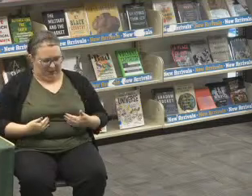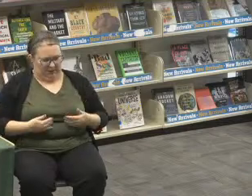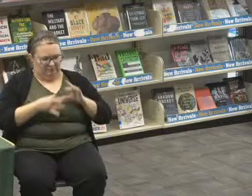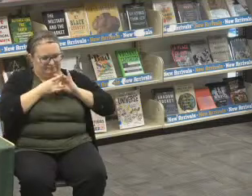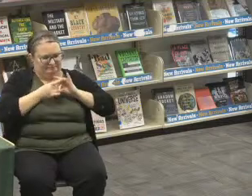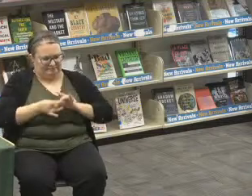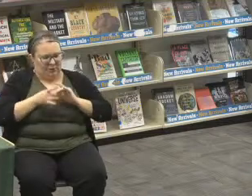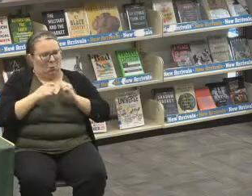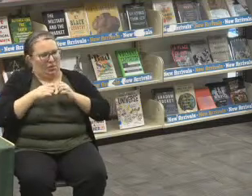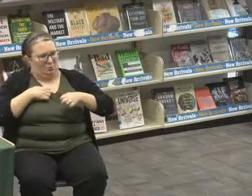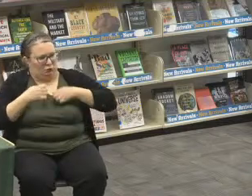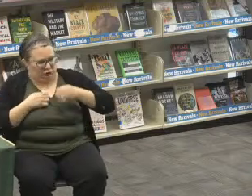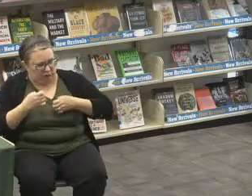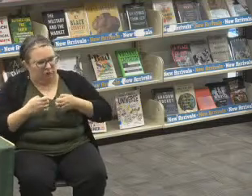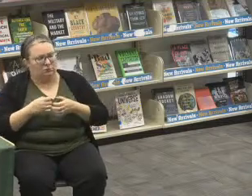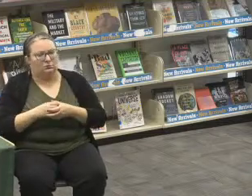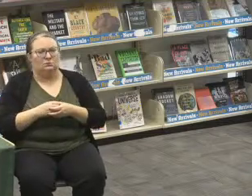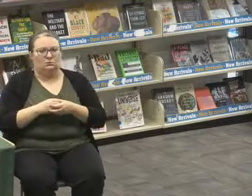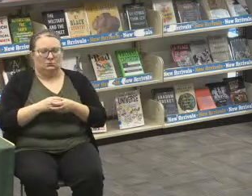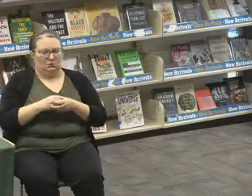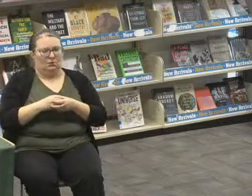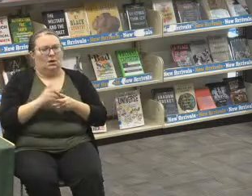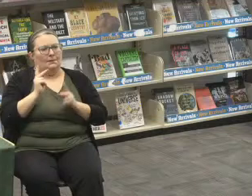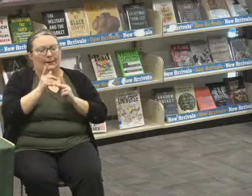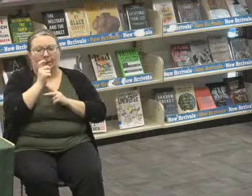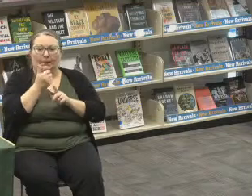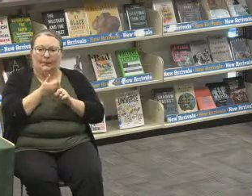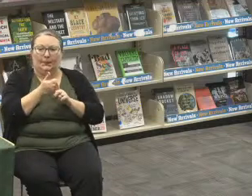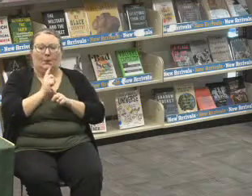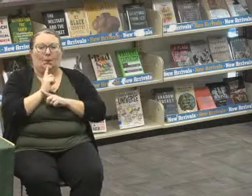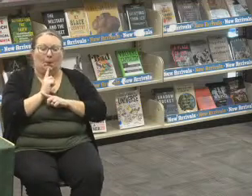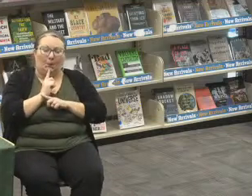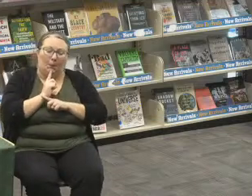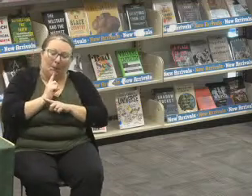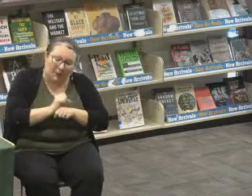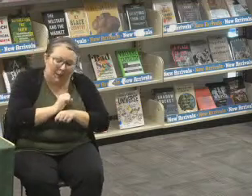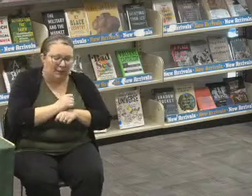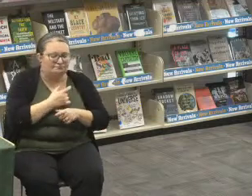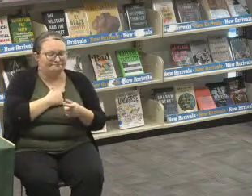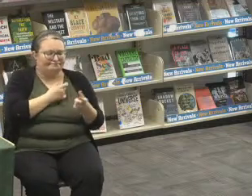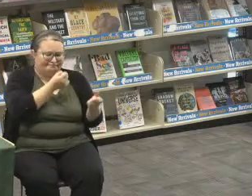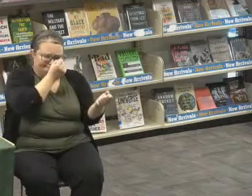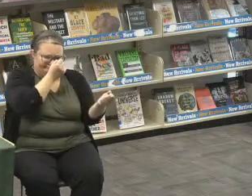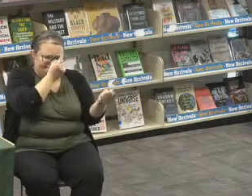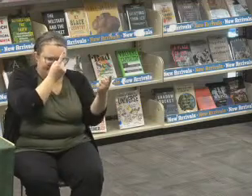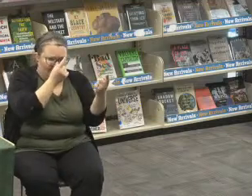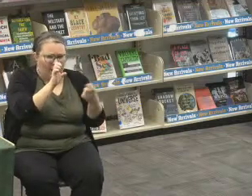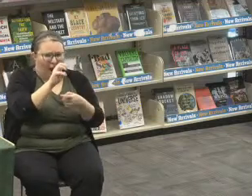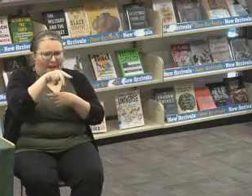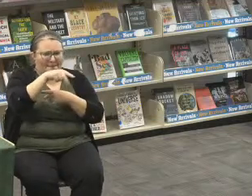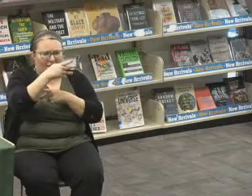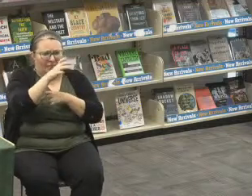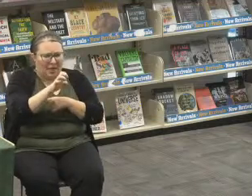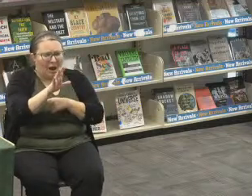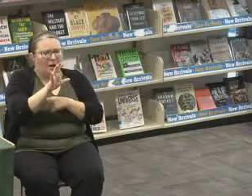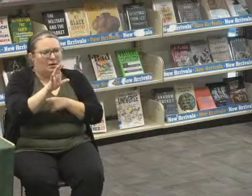goes with that. It's how people who are really, really empathetic might know what you're